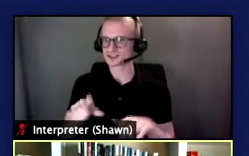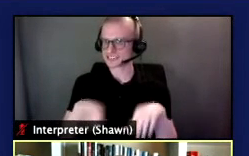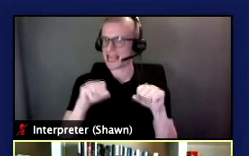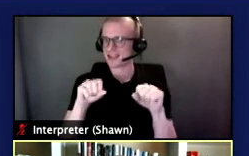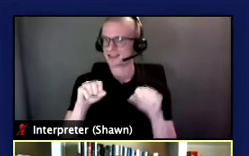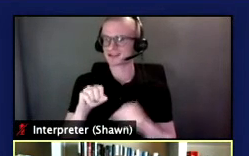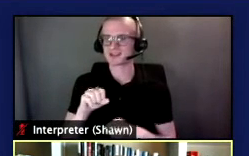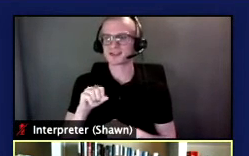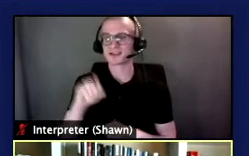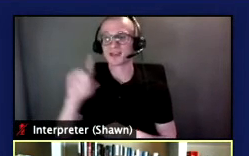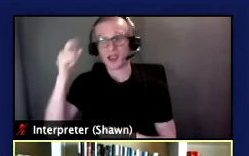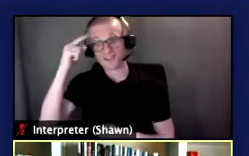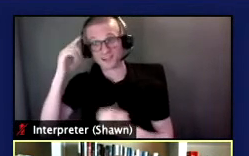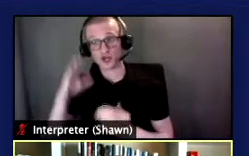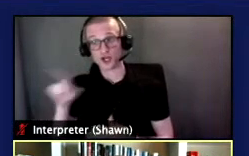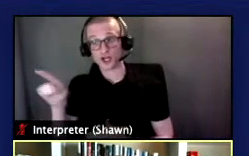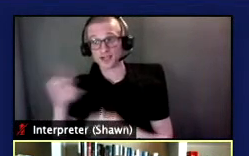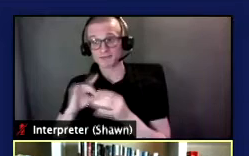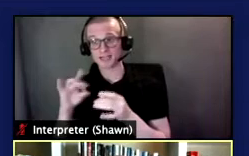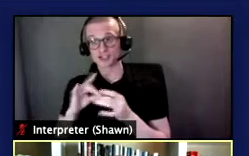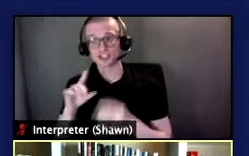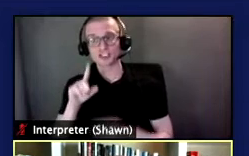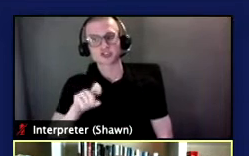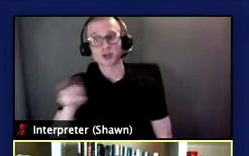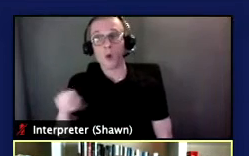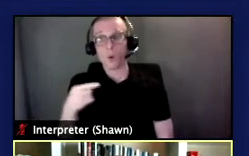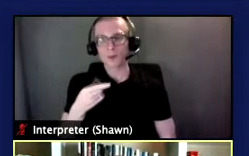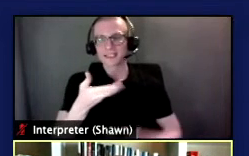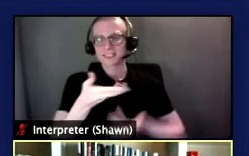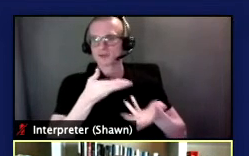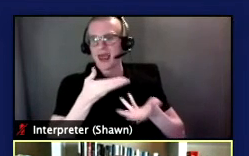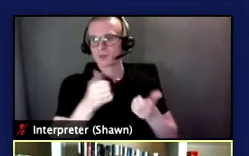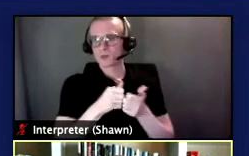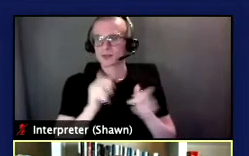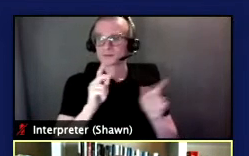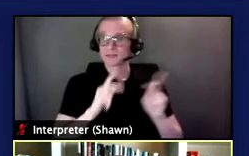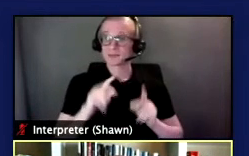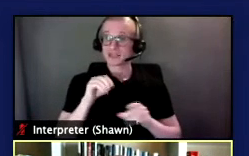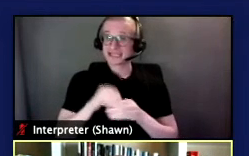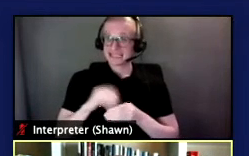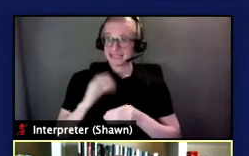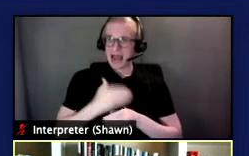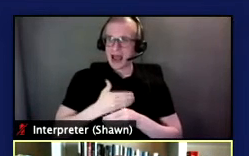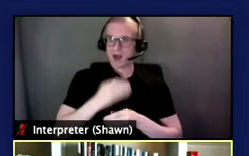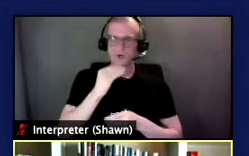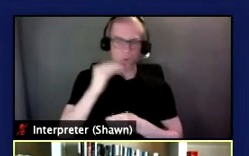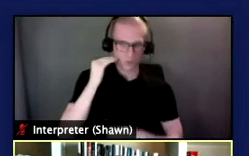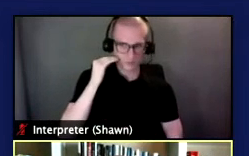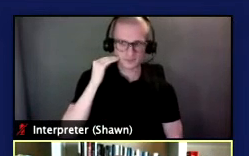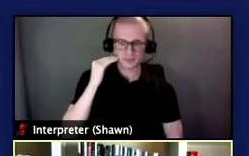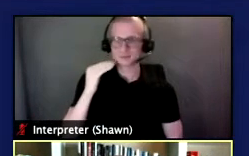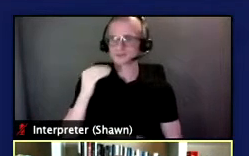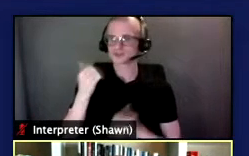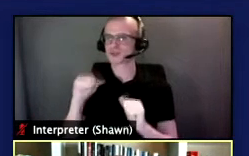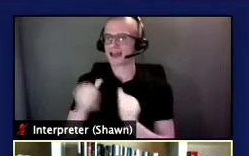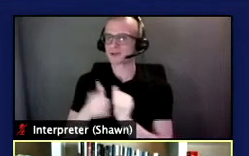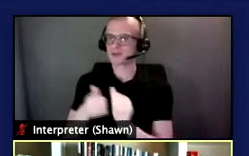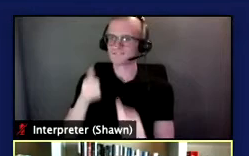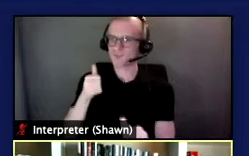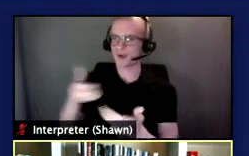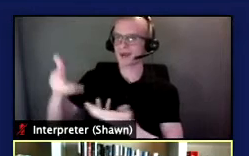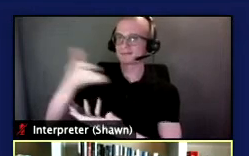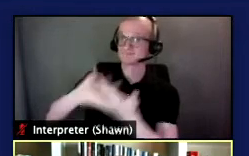with those in our households, doing our best to avoid any social interactions with friends and family outside of our